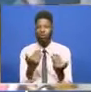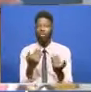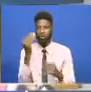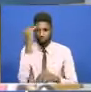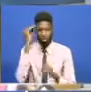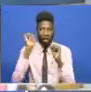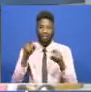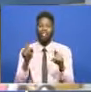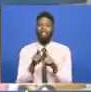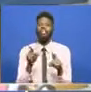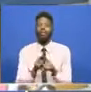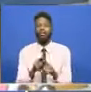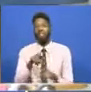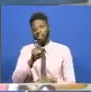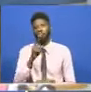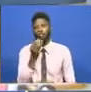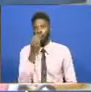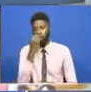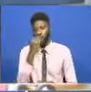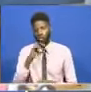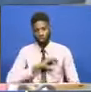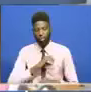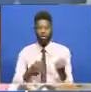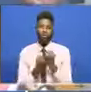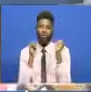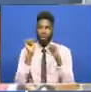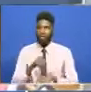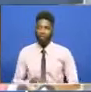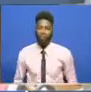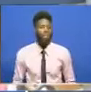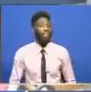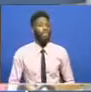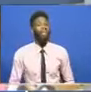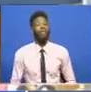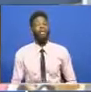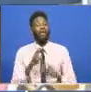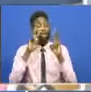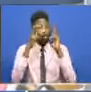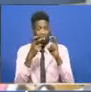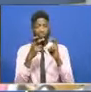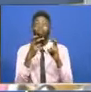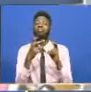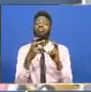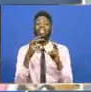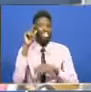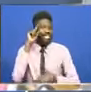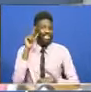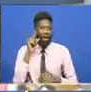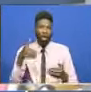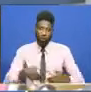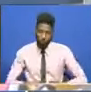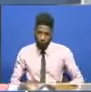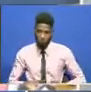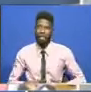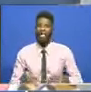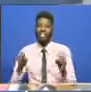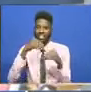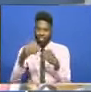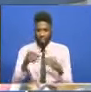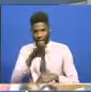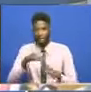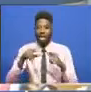is looking and infusing issues of gender, youth, disability within matters land. And our project is